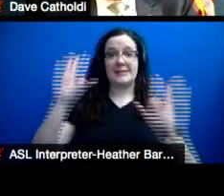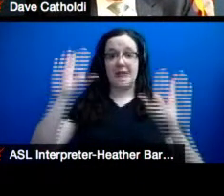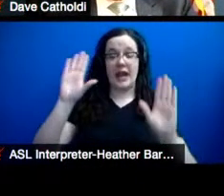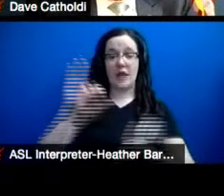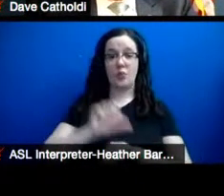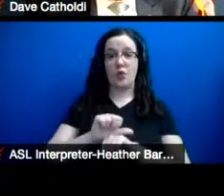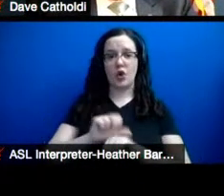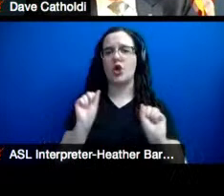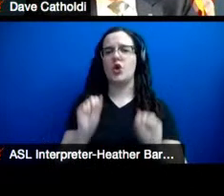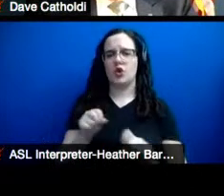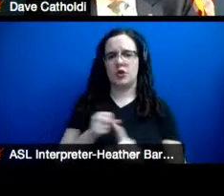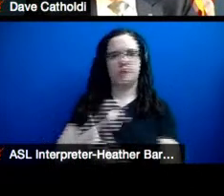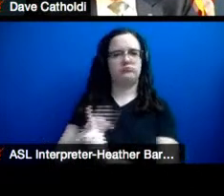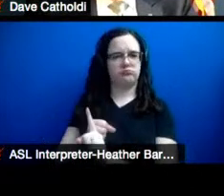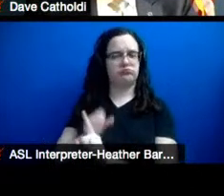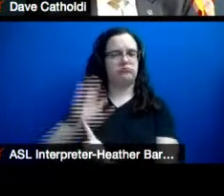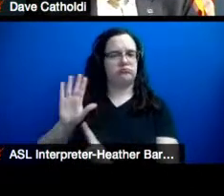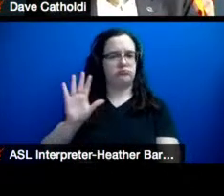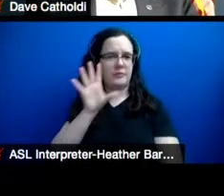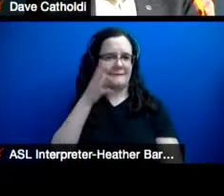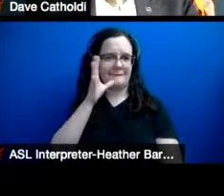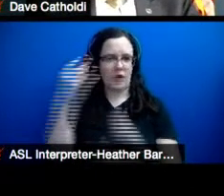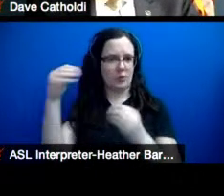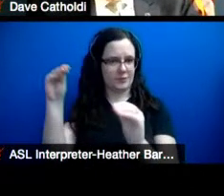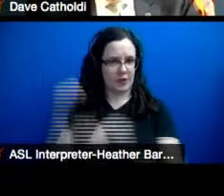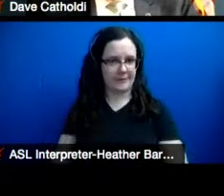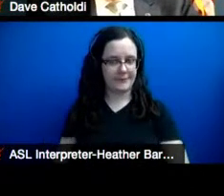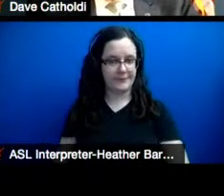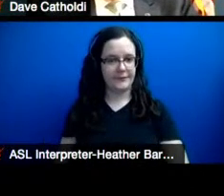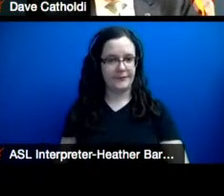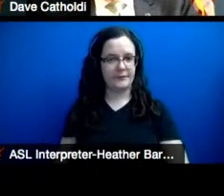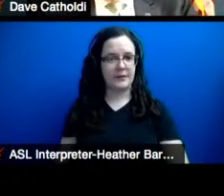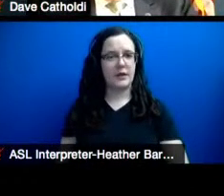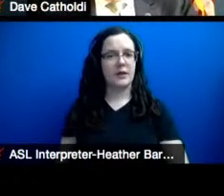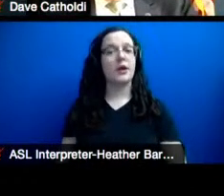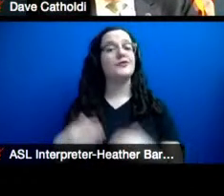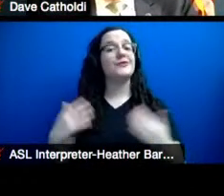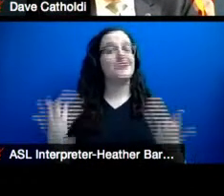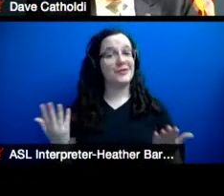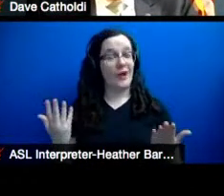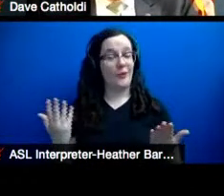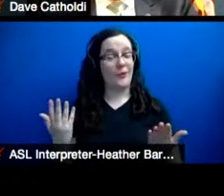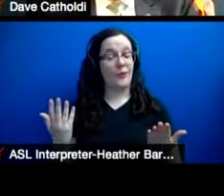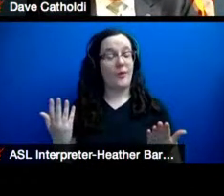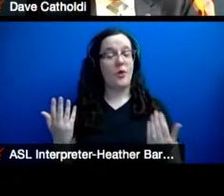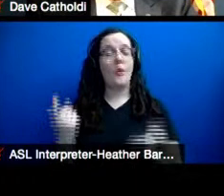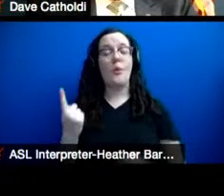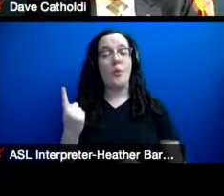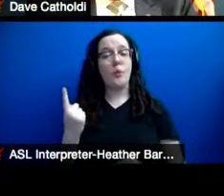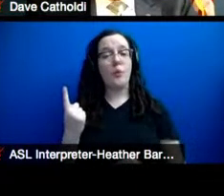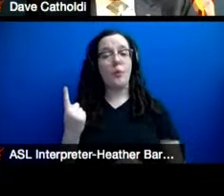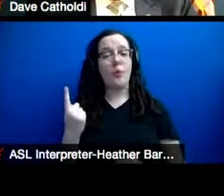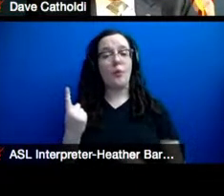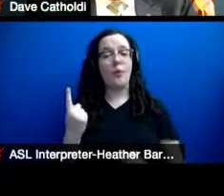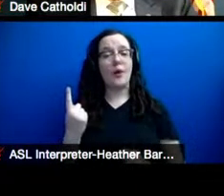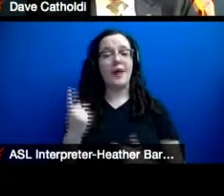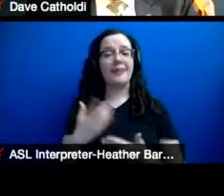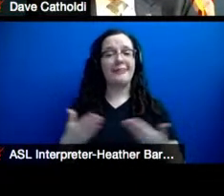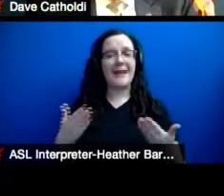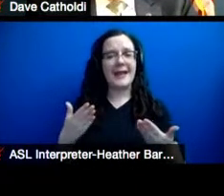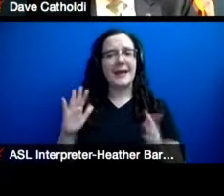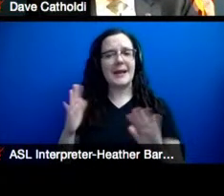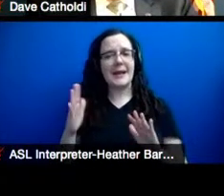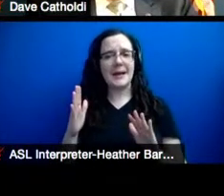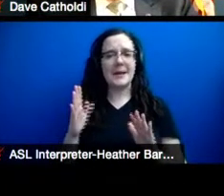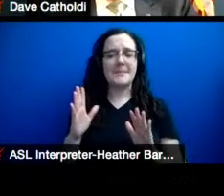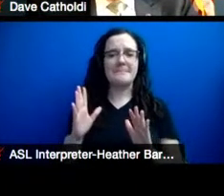could have on the farmers market. So one of the things that it was referencing there is that's